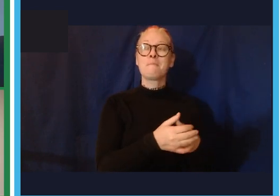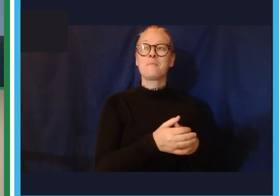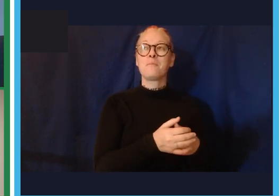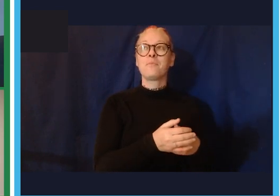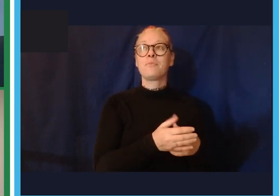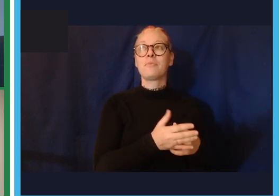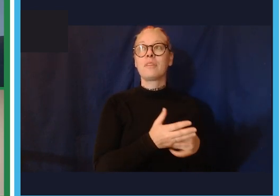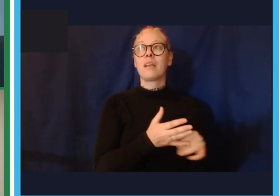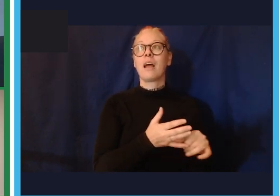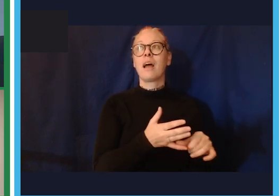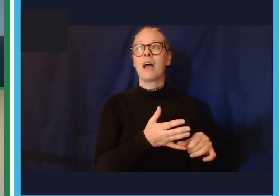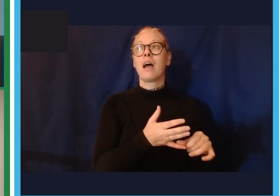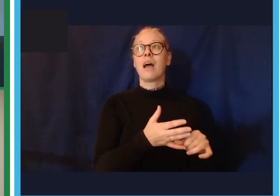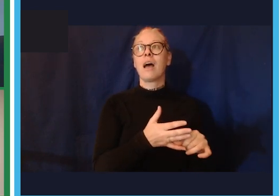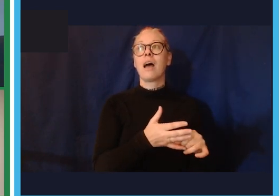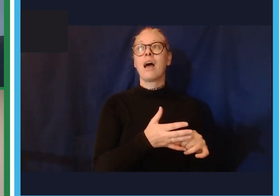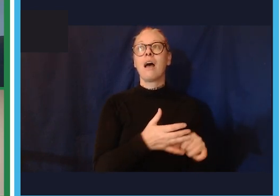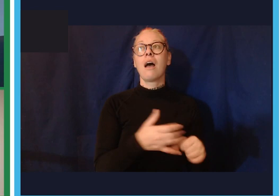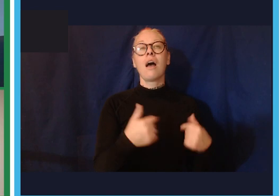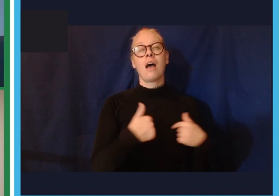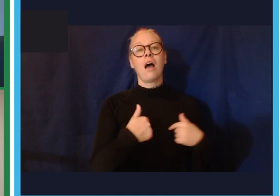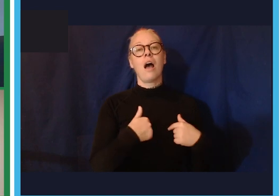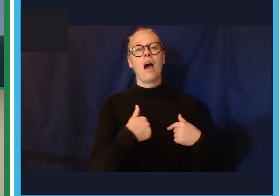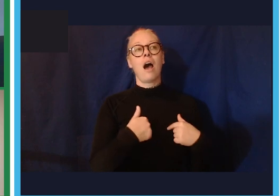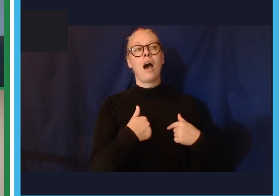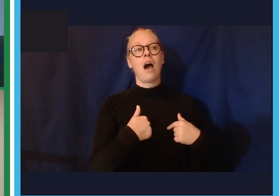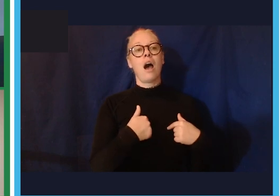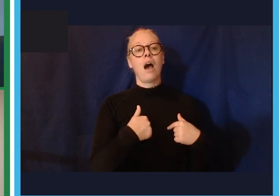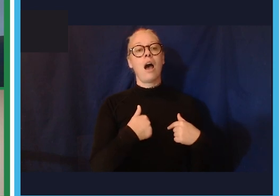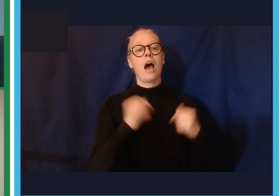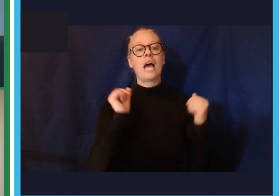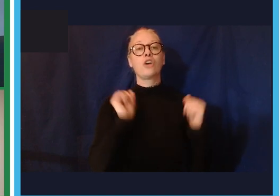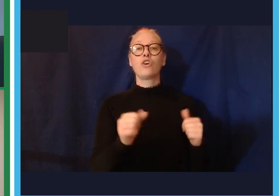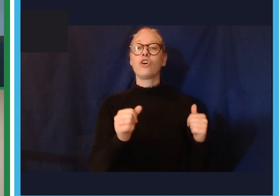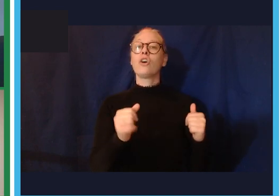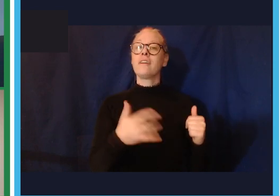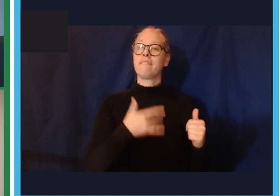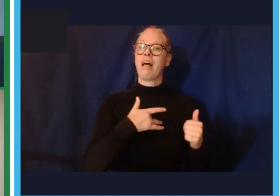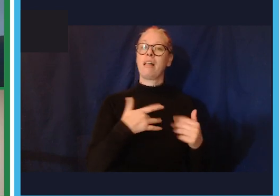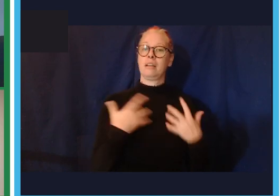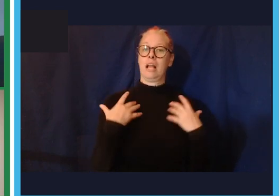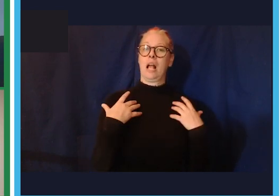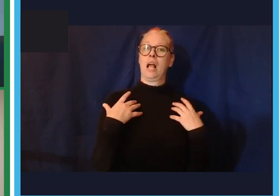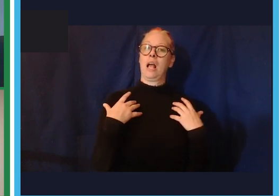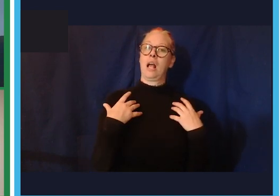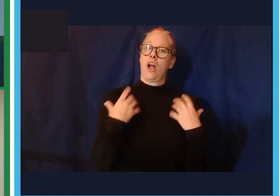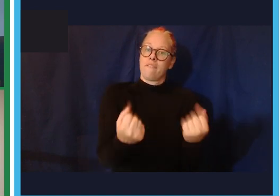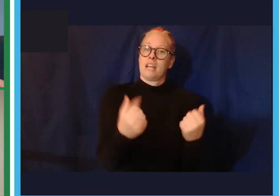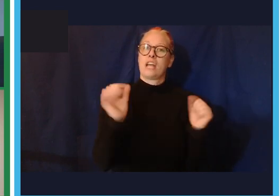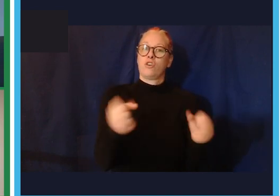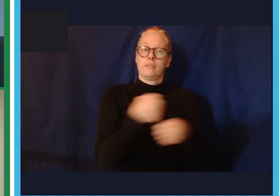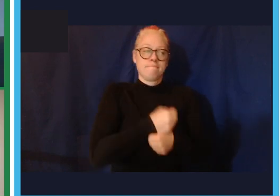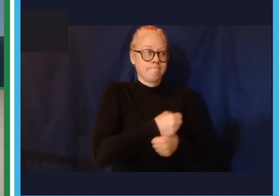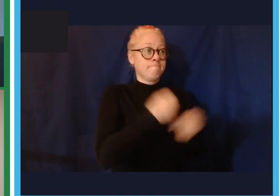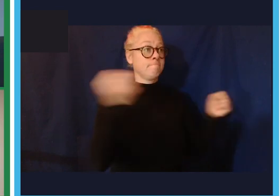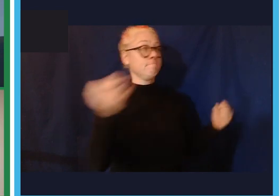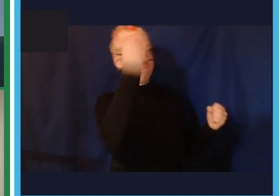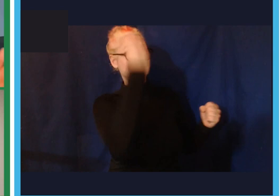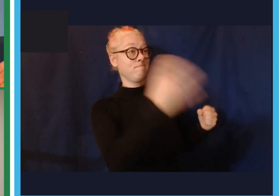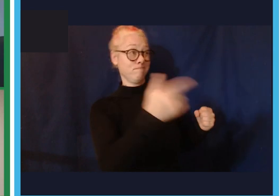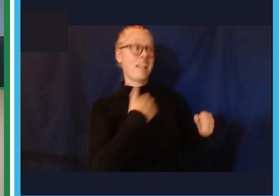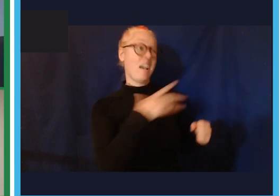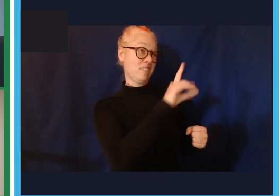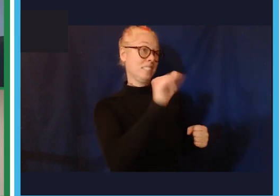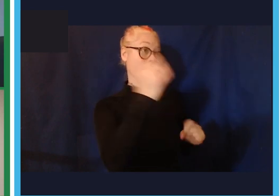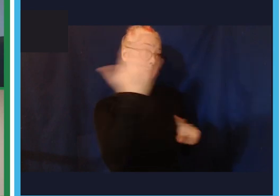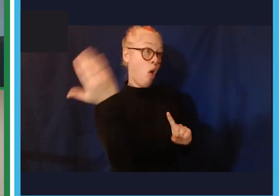As a leader in the industry, as a leader of a company, some of the things, and being a